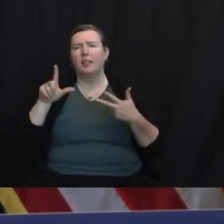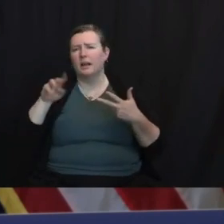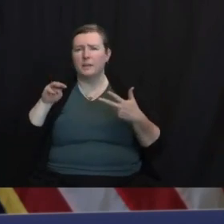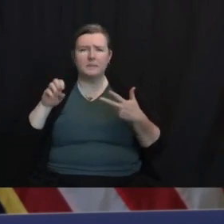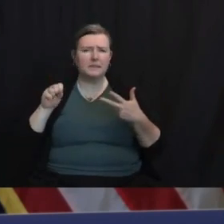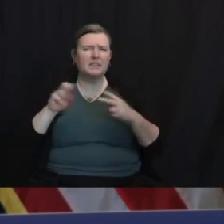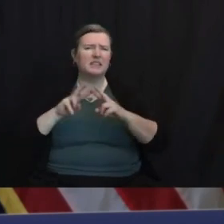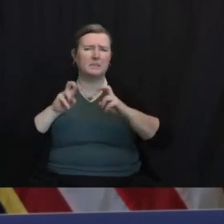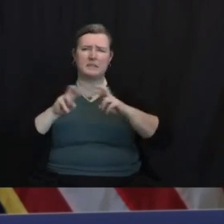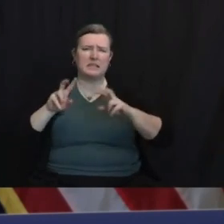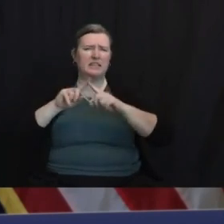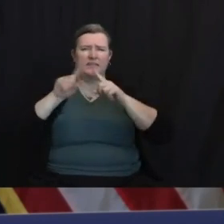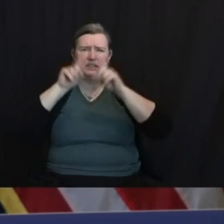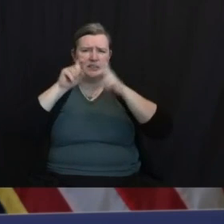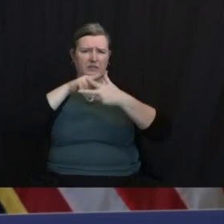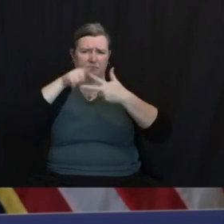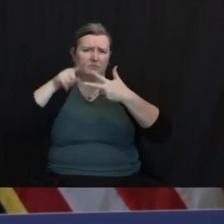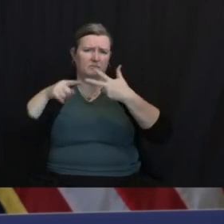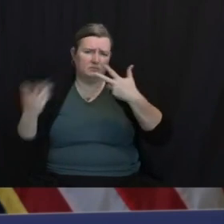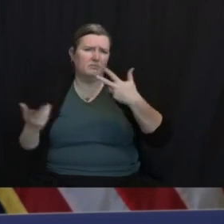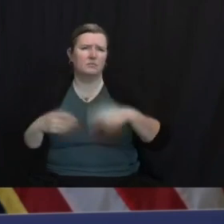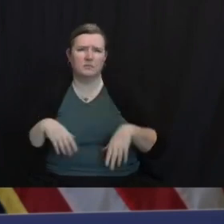the spring assessment schedule.